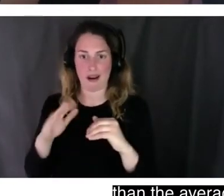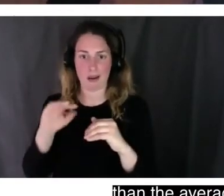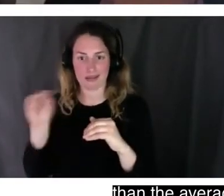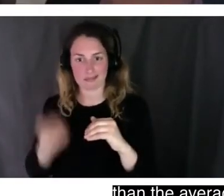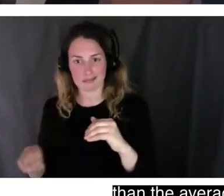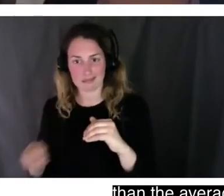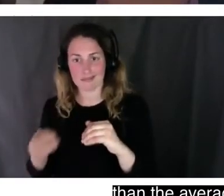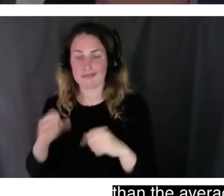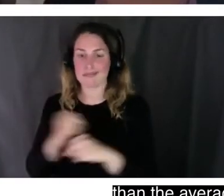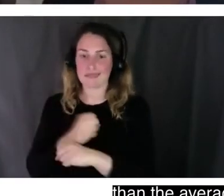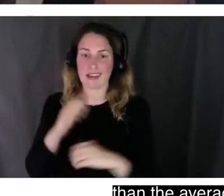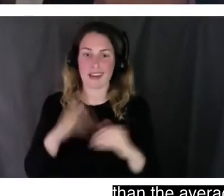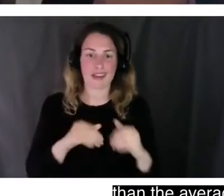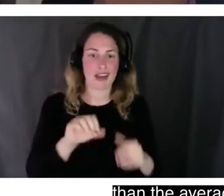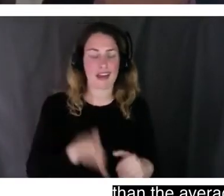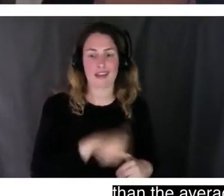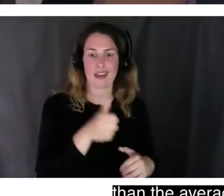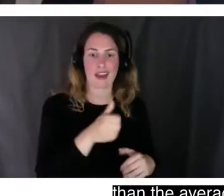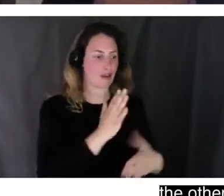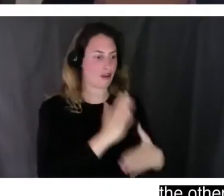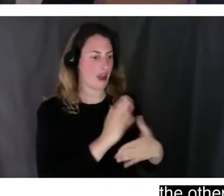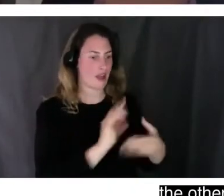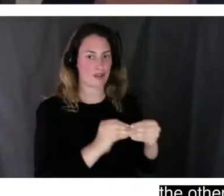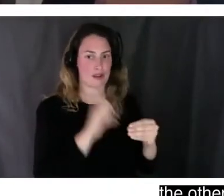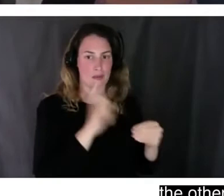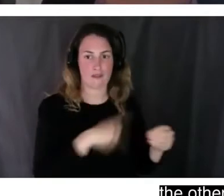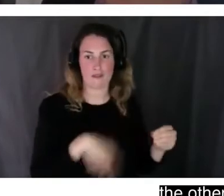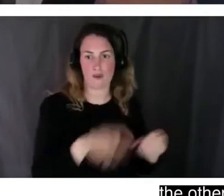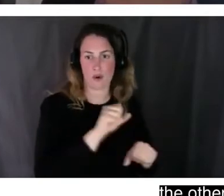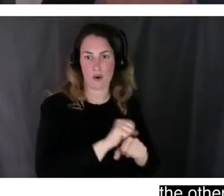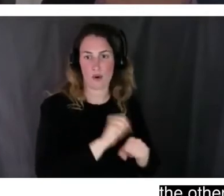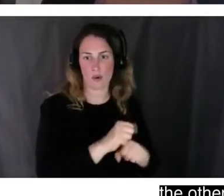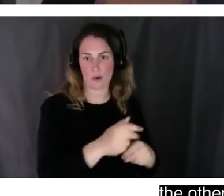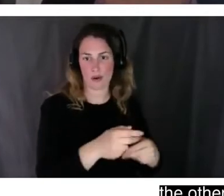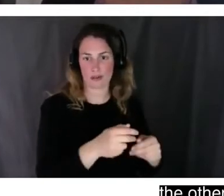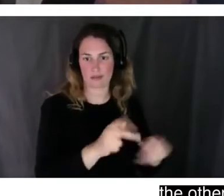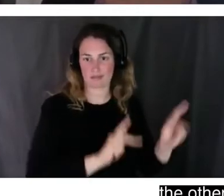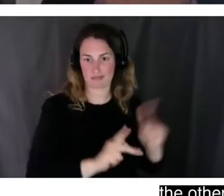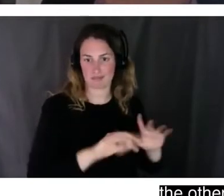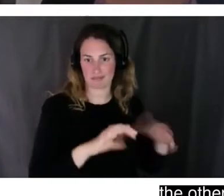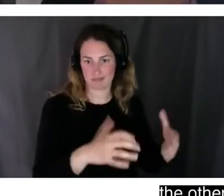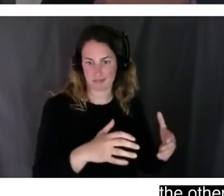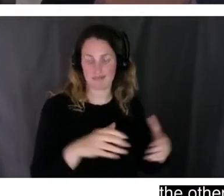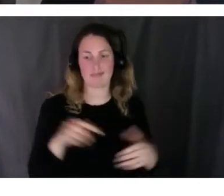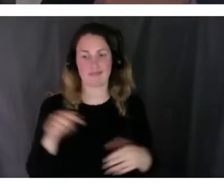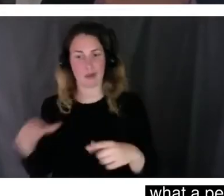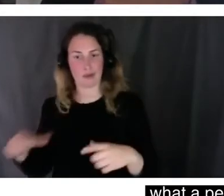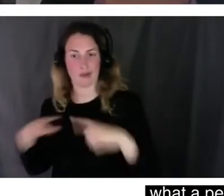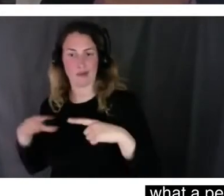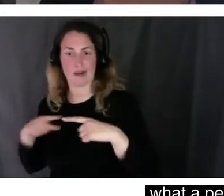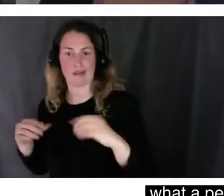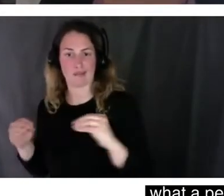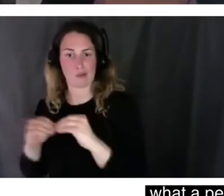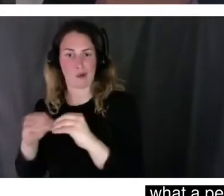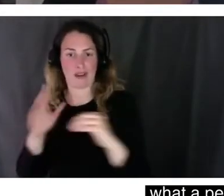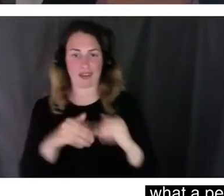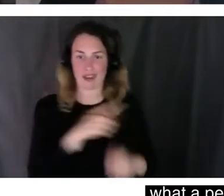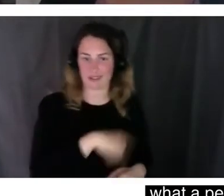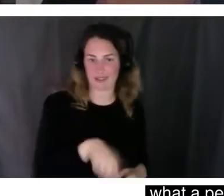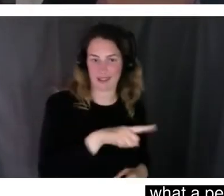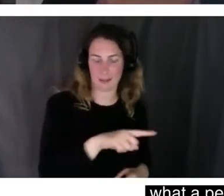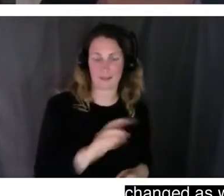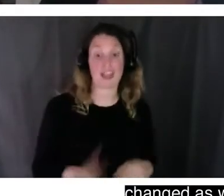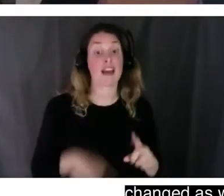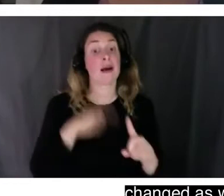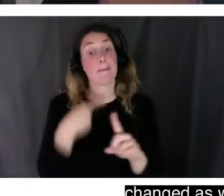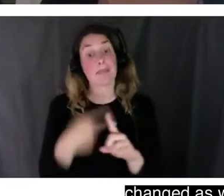Interesting. But that's, the other issue is that our definition of what a person with